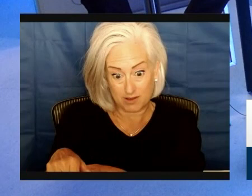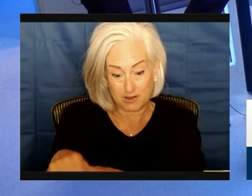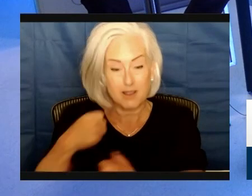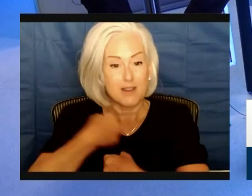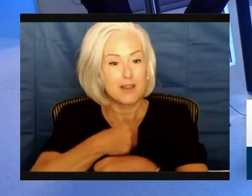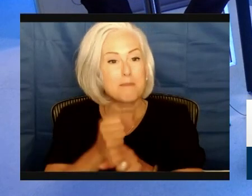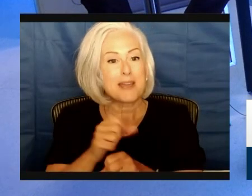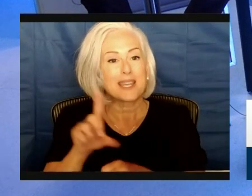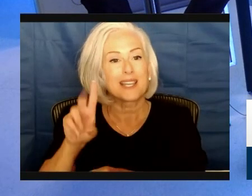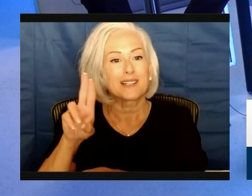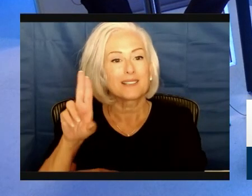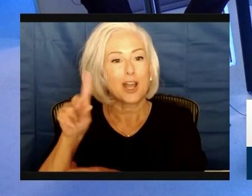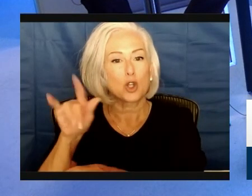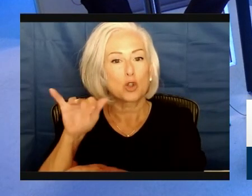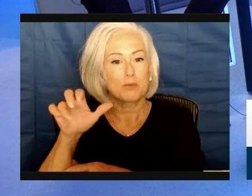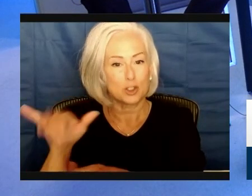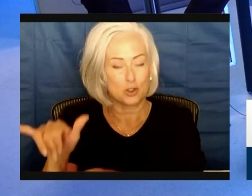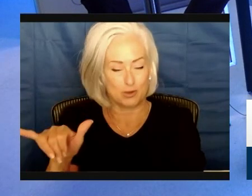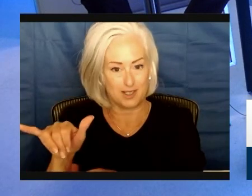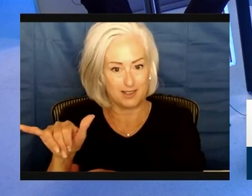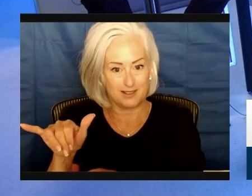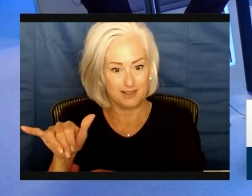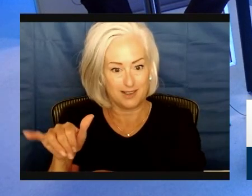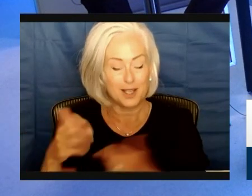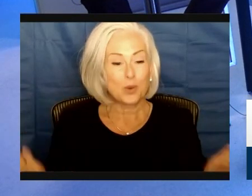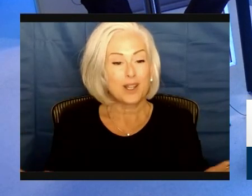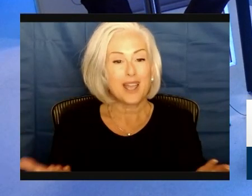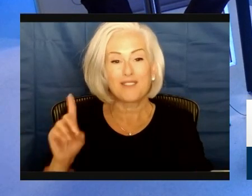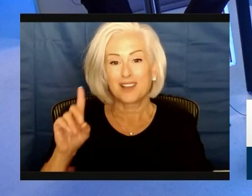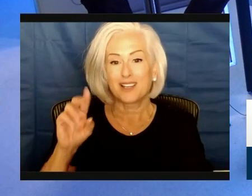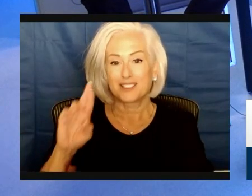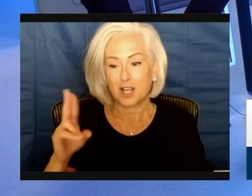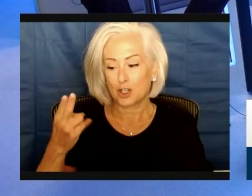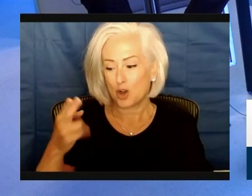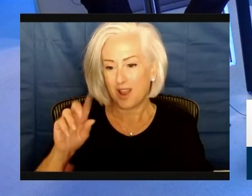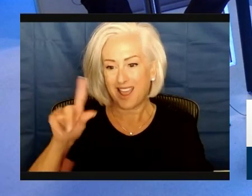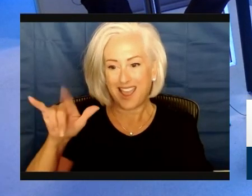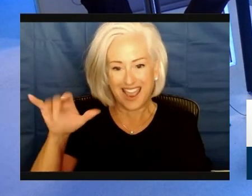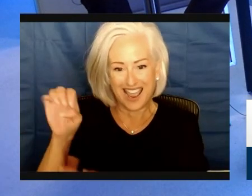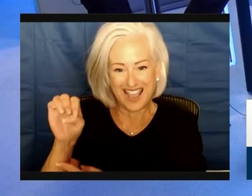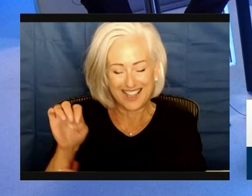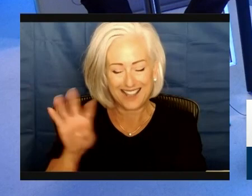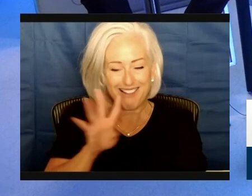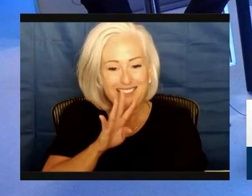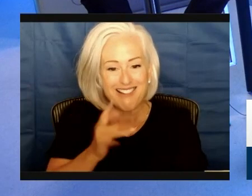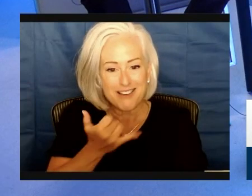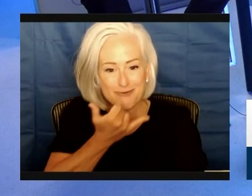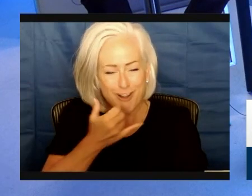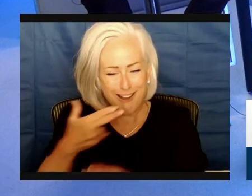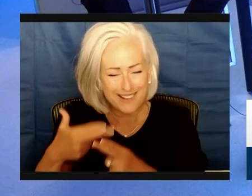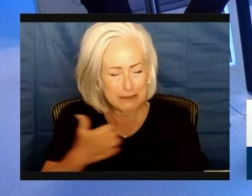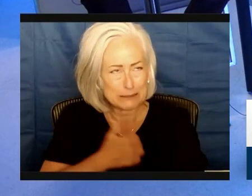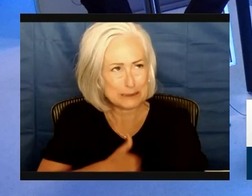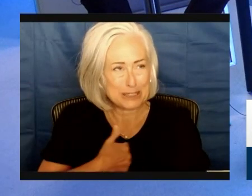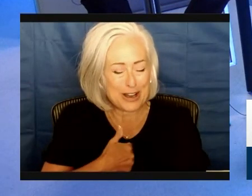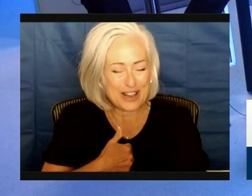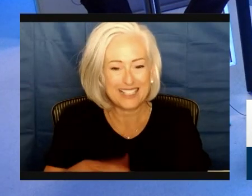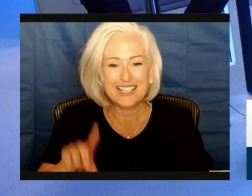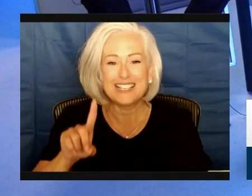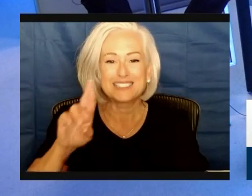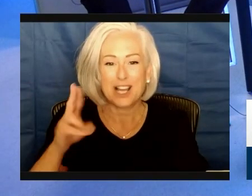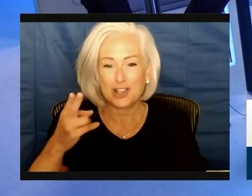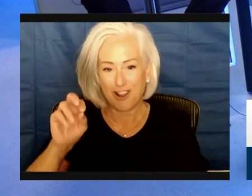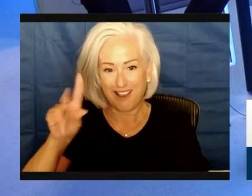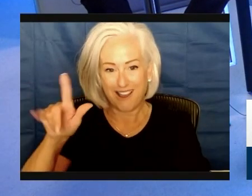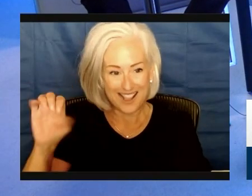trauma fellows Dr. Abby Hiley. I knew I was going to do that. I knew it. Okay, Abby Hiley, not bad.